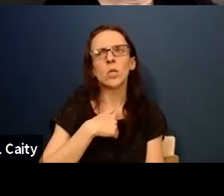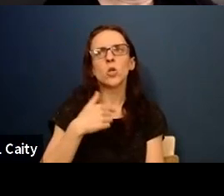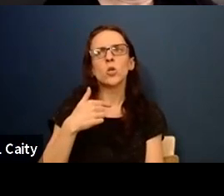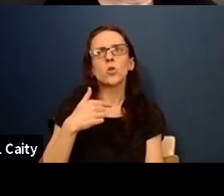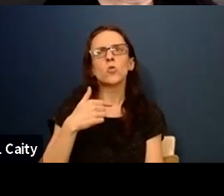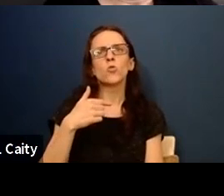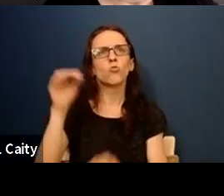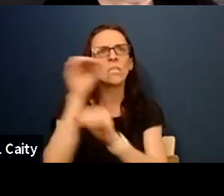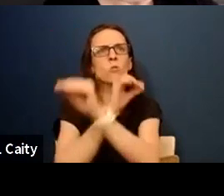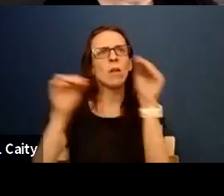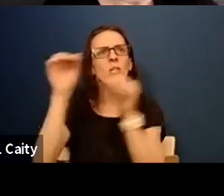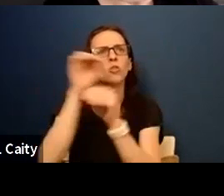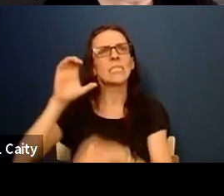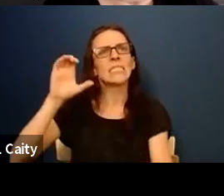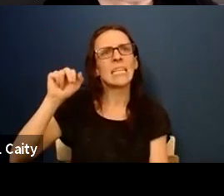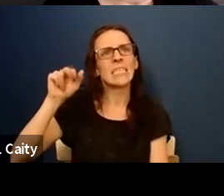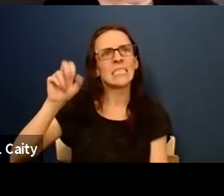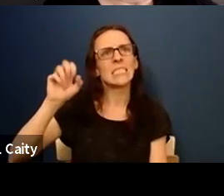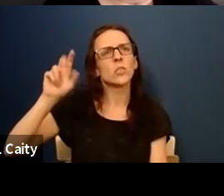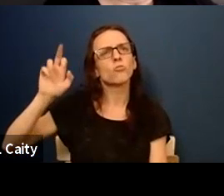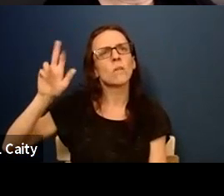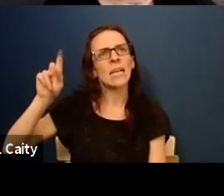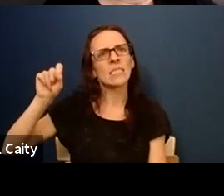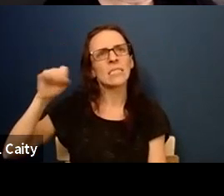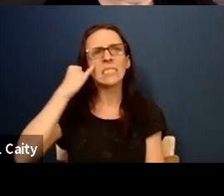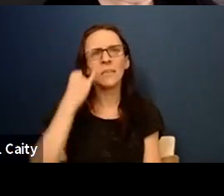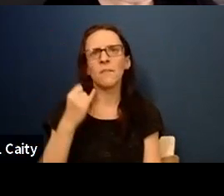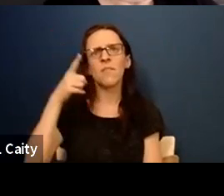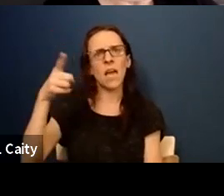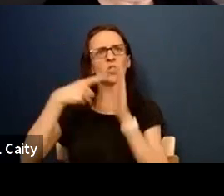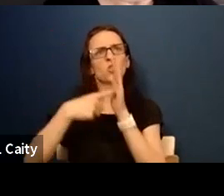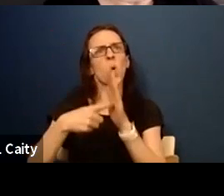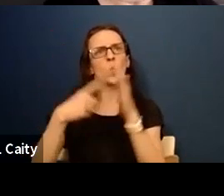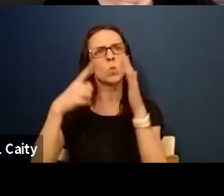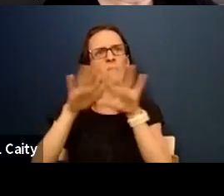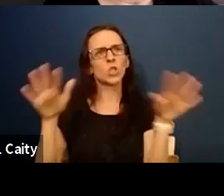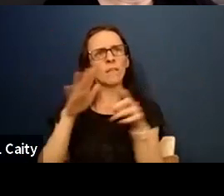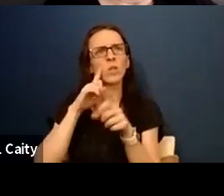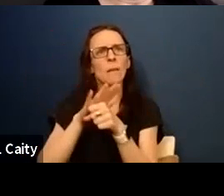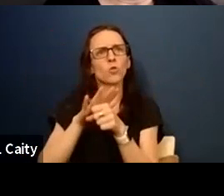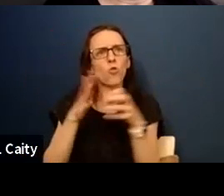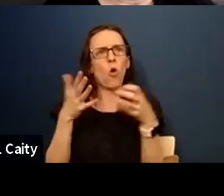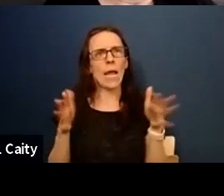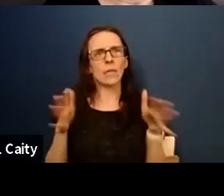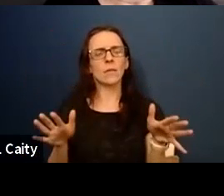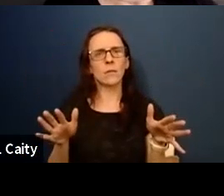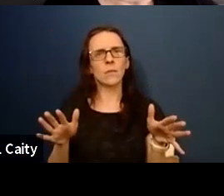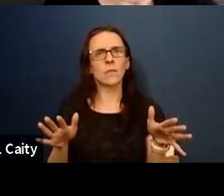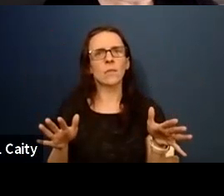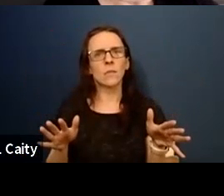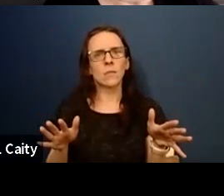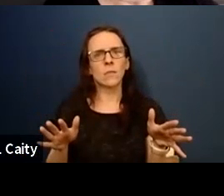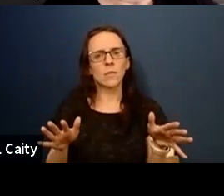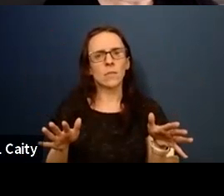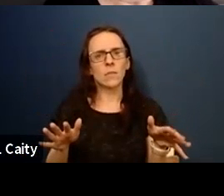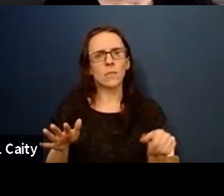rearranging the census tracts if the model does show neighborhood diversity with the tracts as they are? And if it's a concern